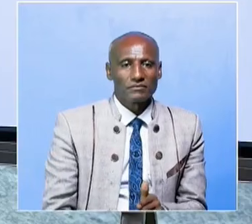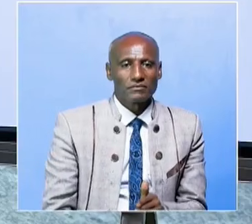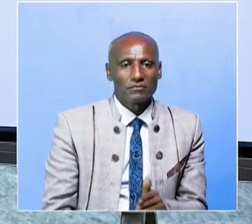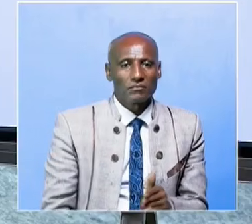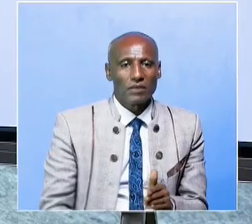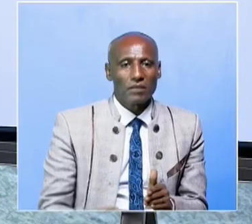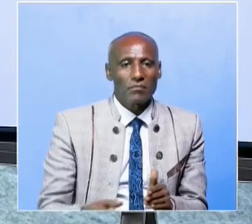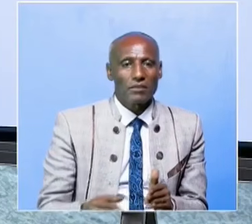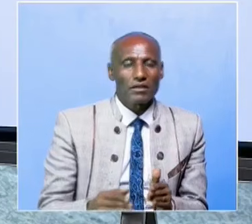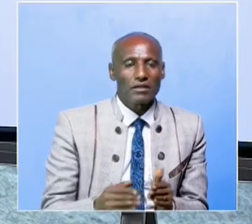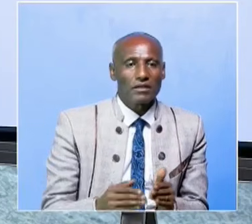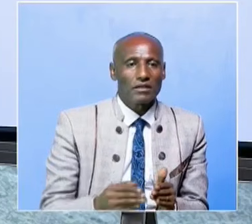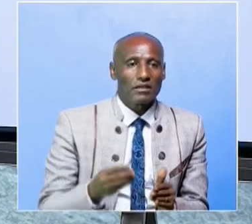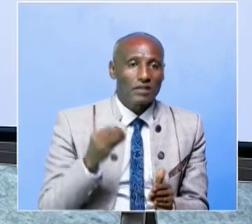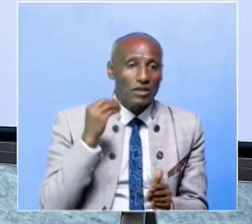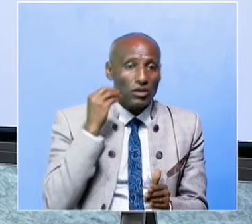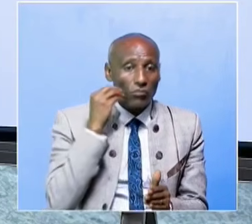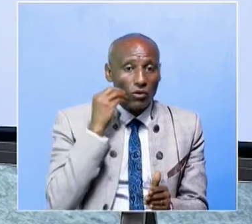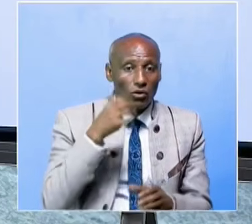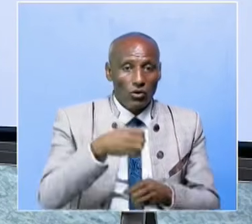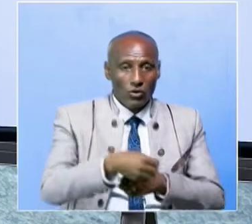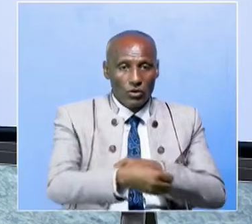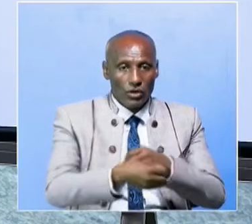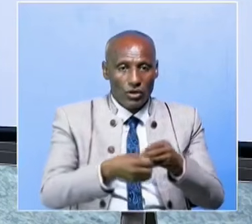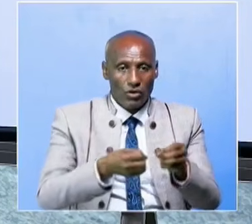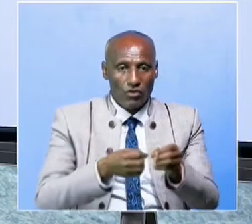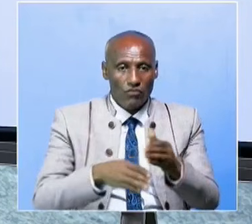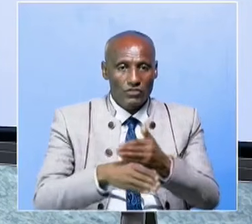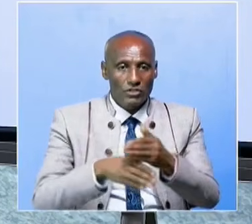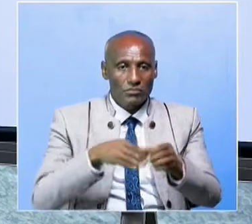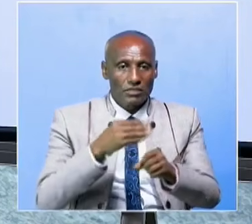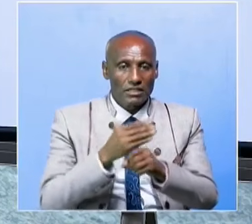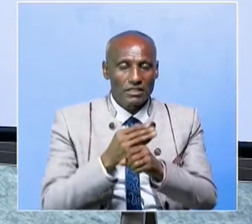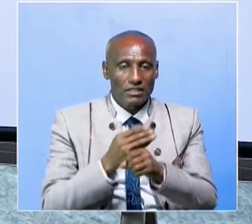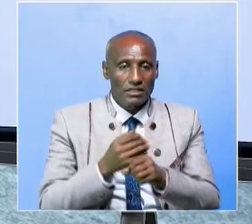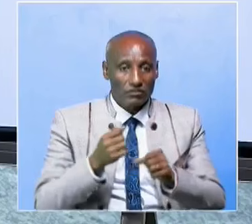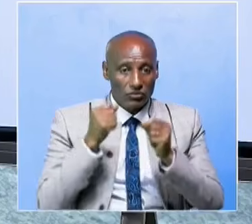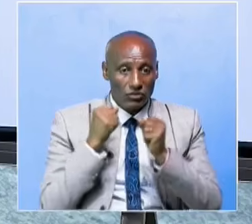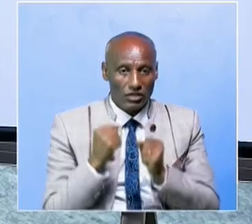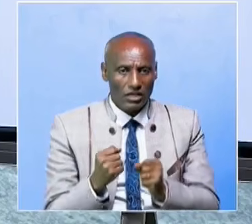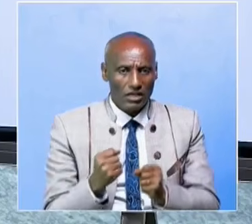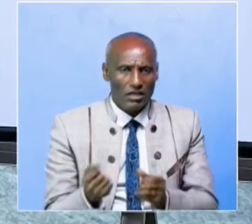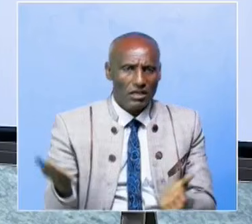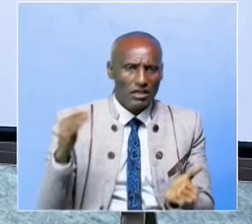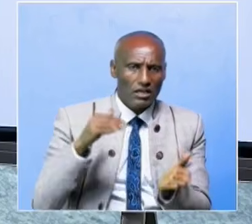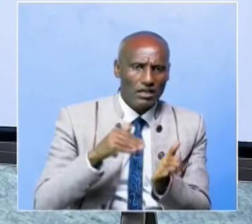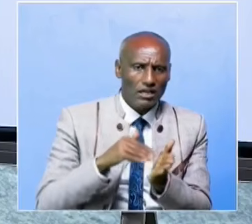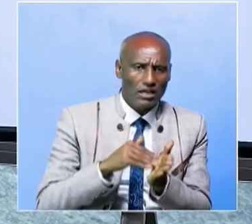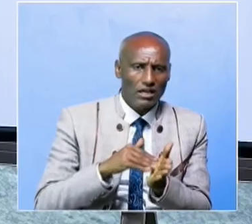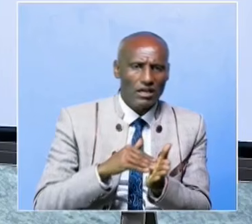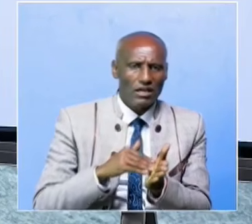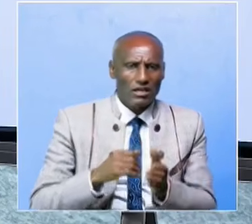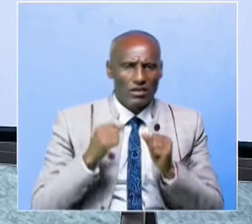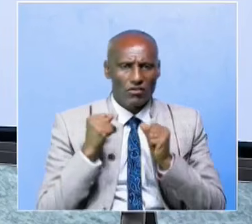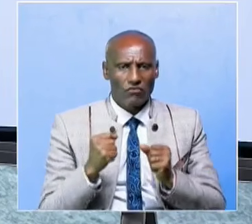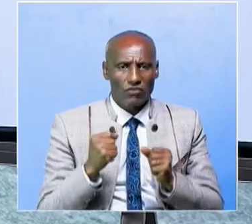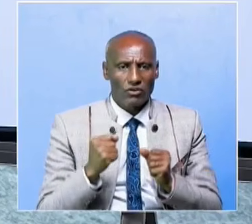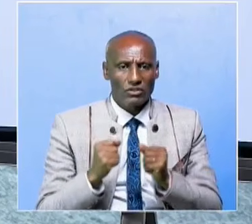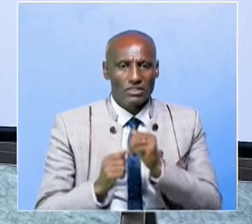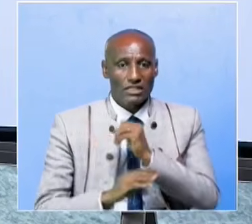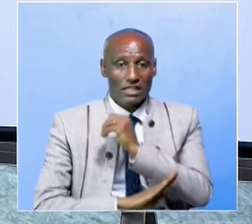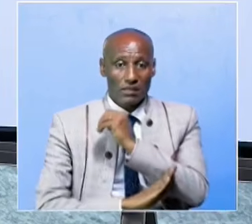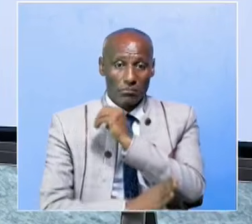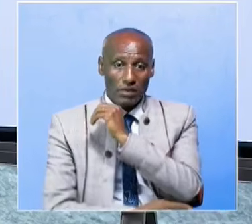home or an office building, they have to reinforce the base of that